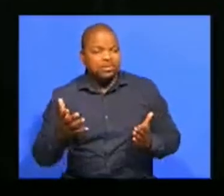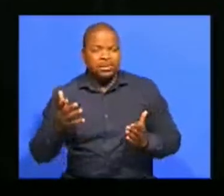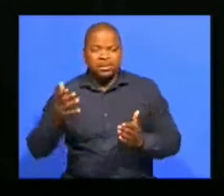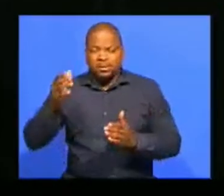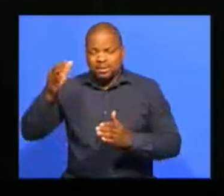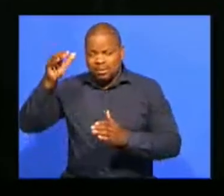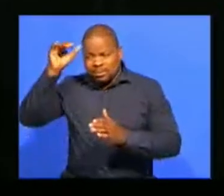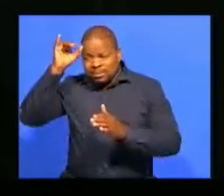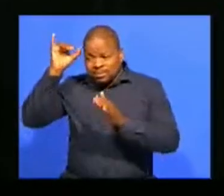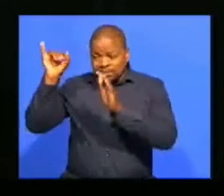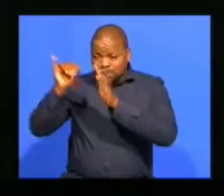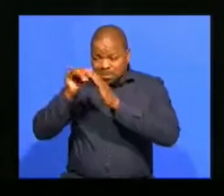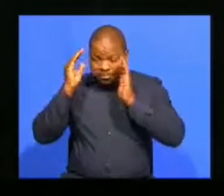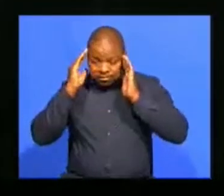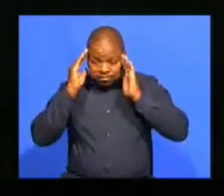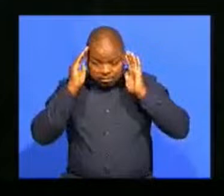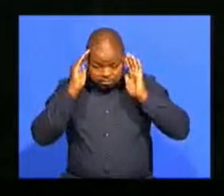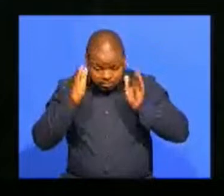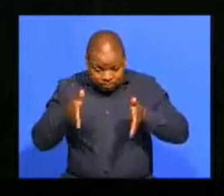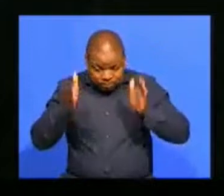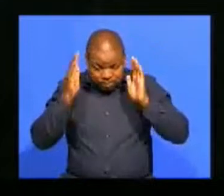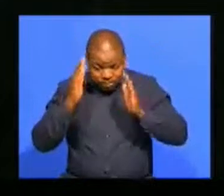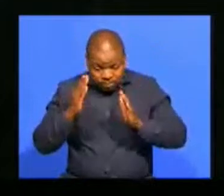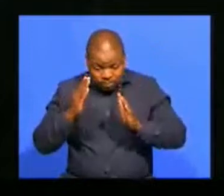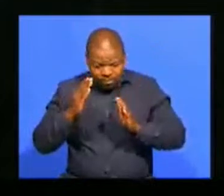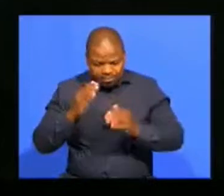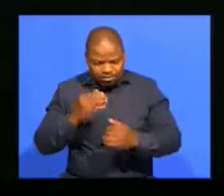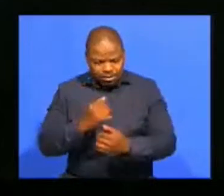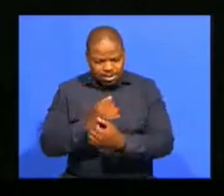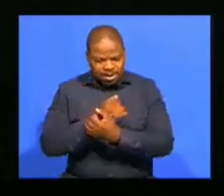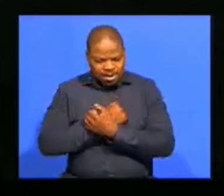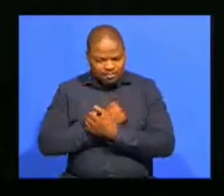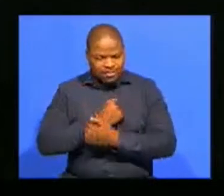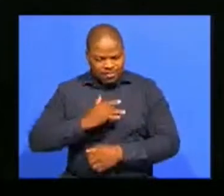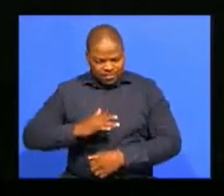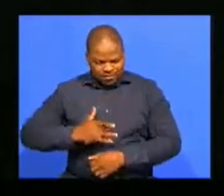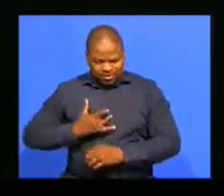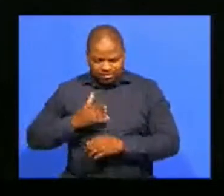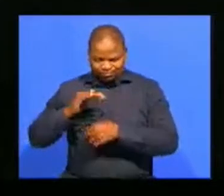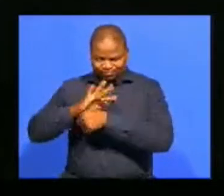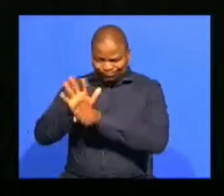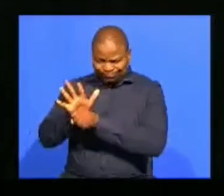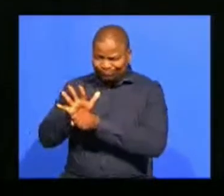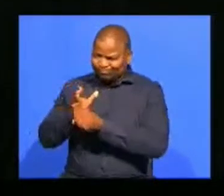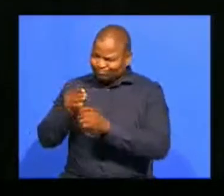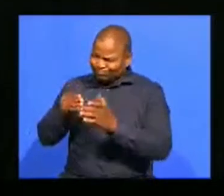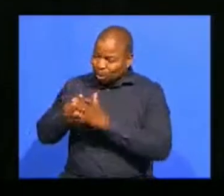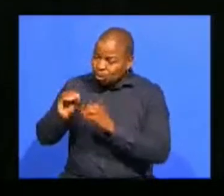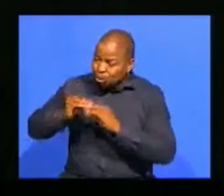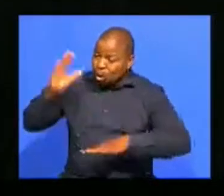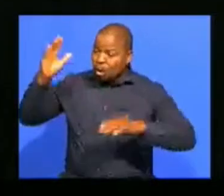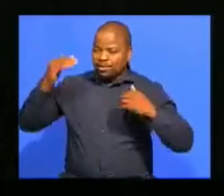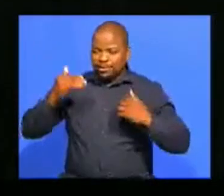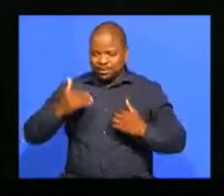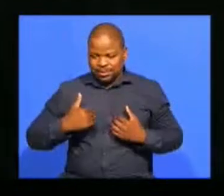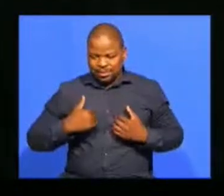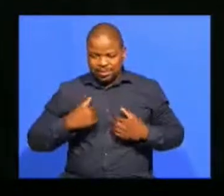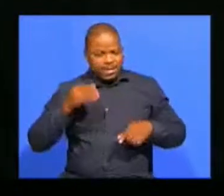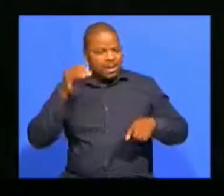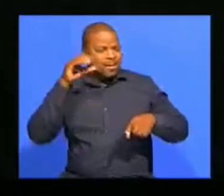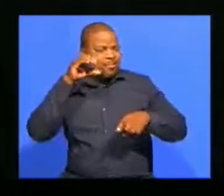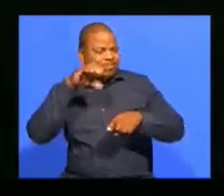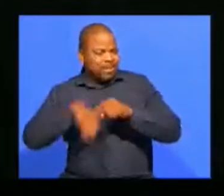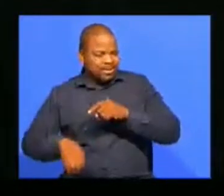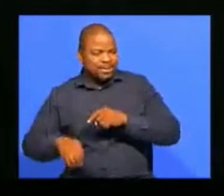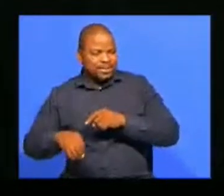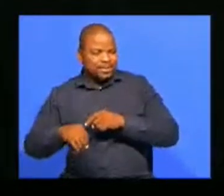intellect and focus and the passion that we felt because COVID had really affected us, we were able to discover